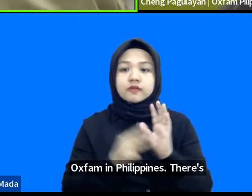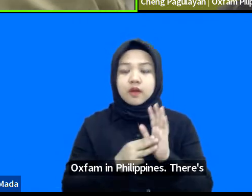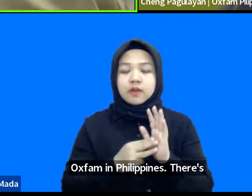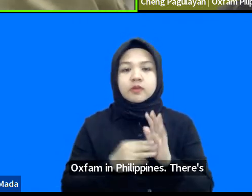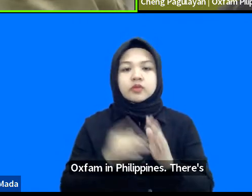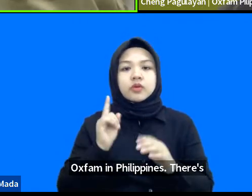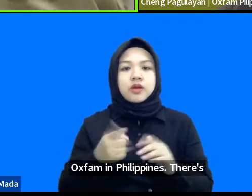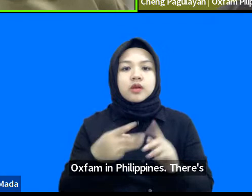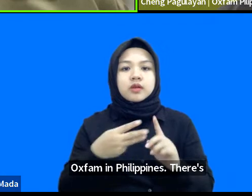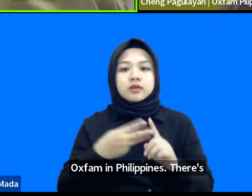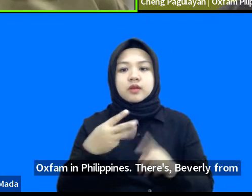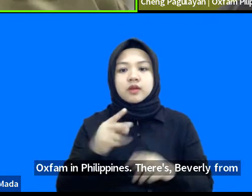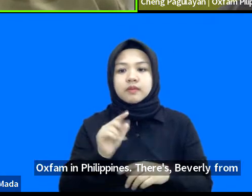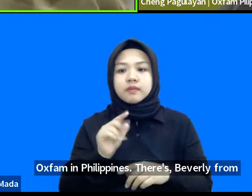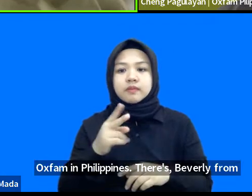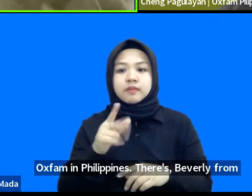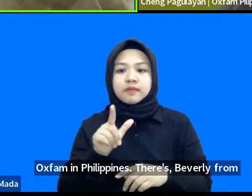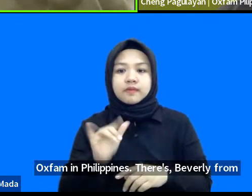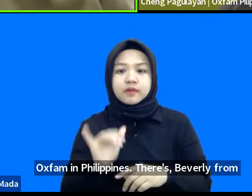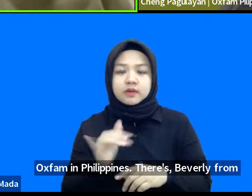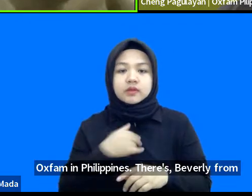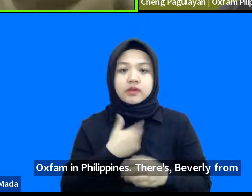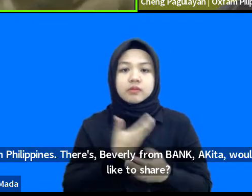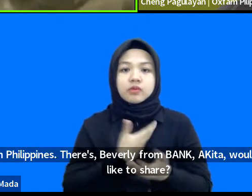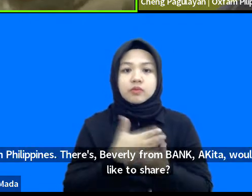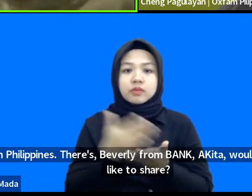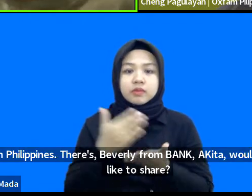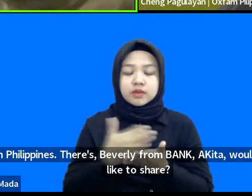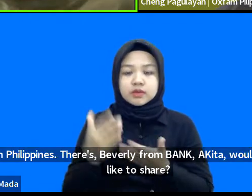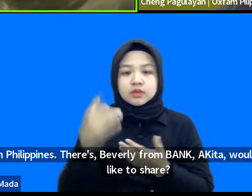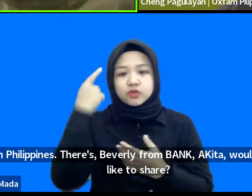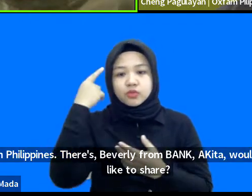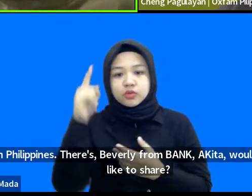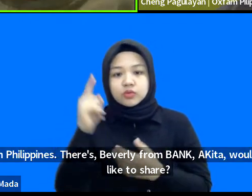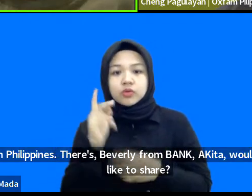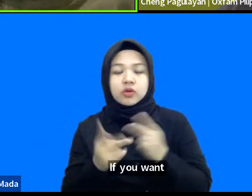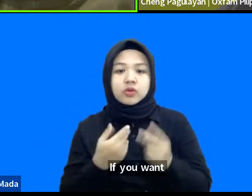Would you like to share? If you want,